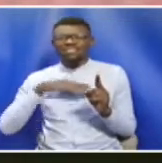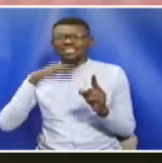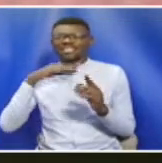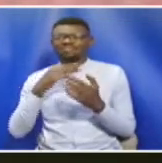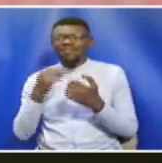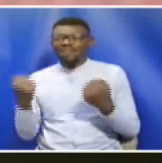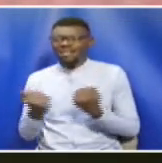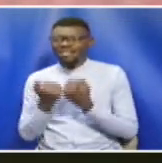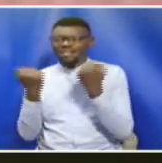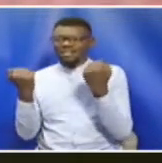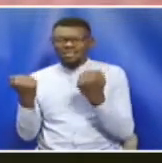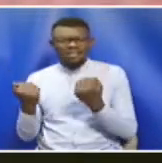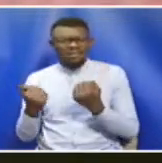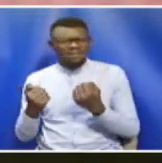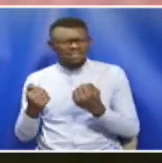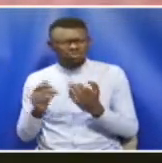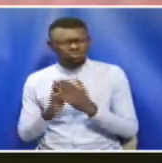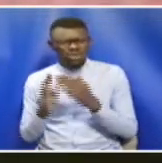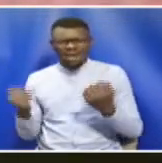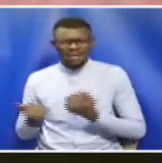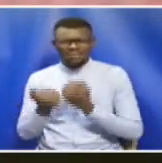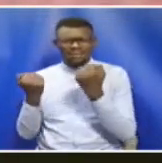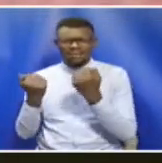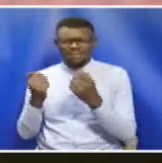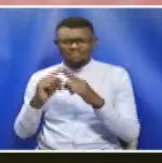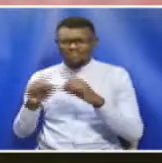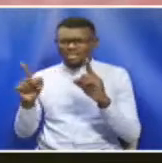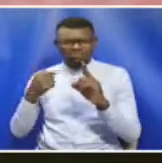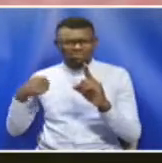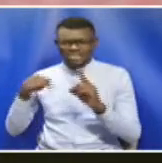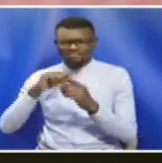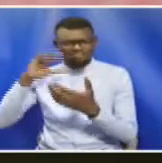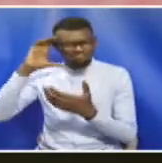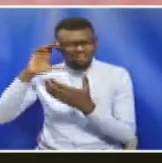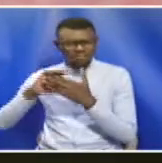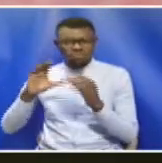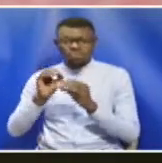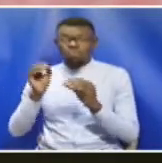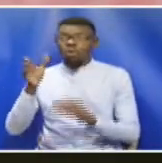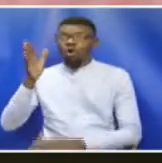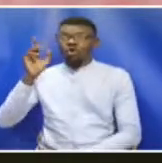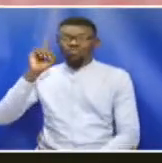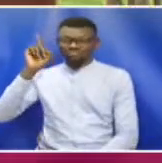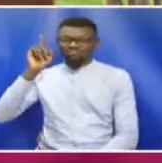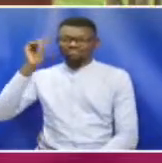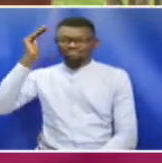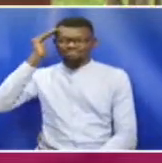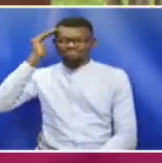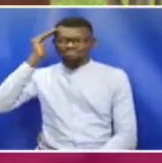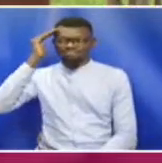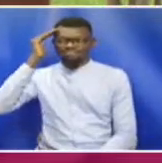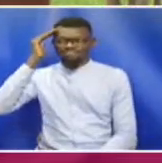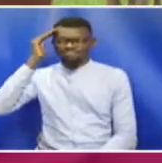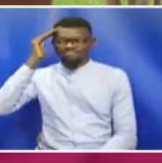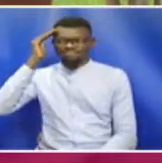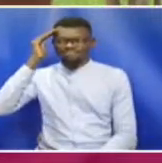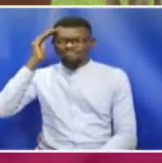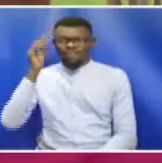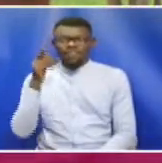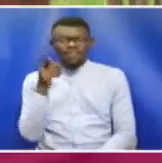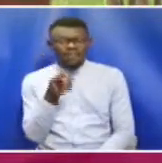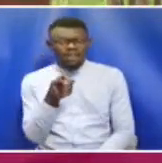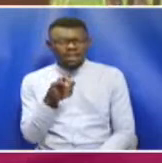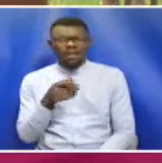ikisemekana ni ajali, hatuna uwezo. Ni Mungu ndiye anajua watu. These are some of the